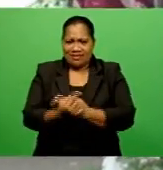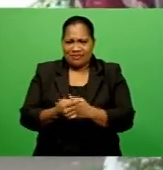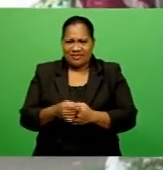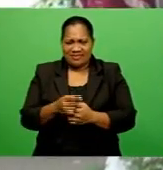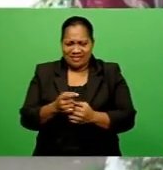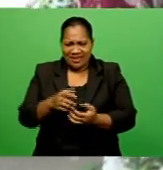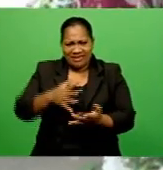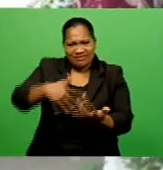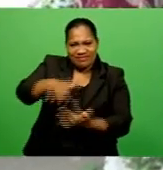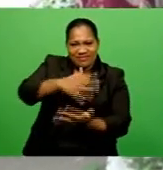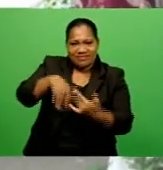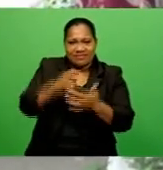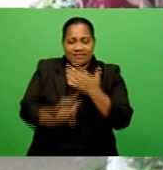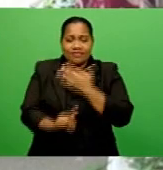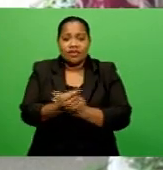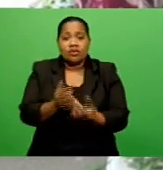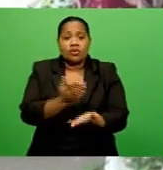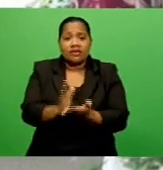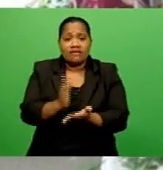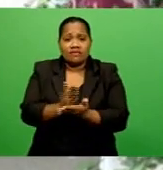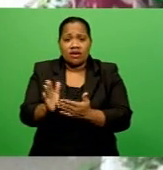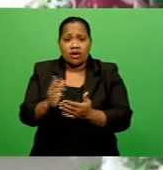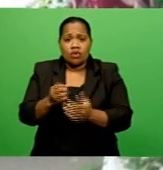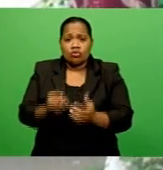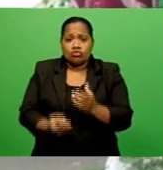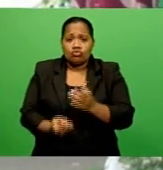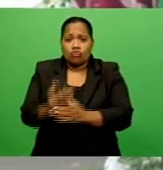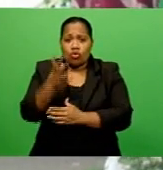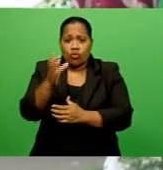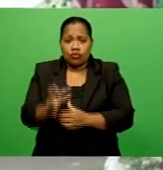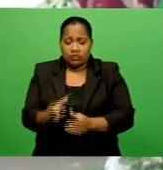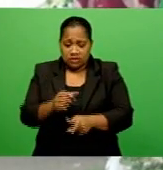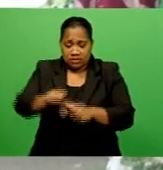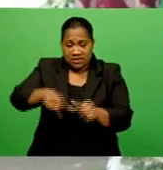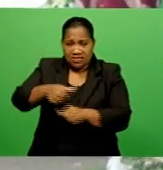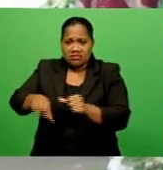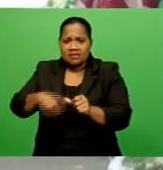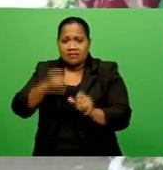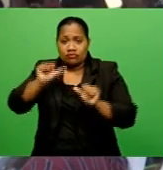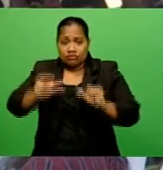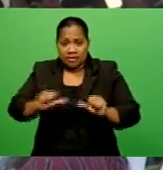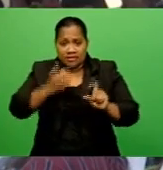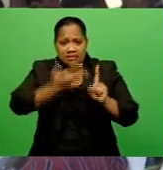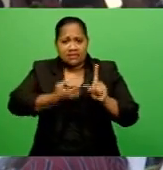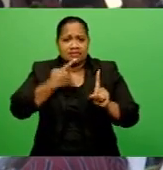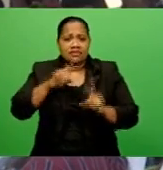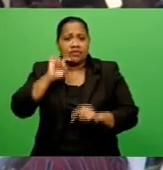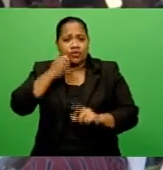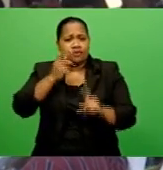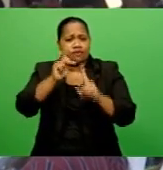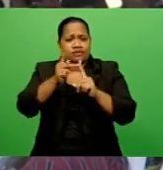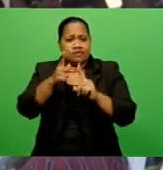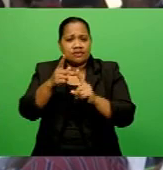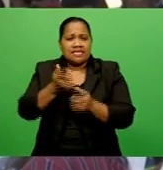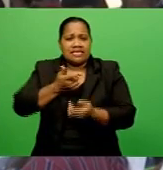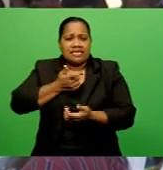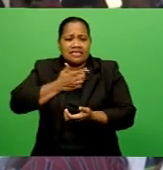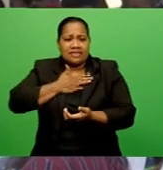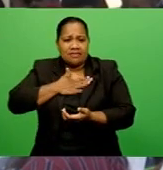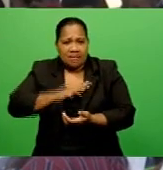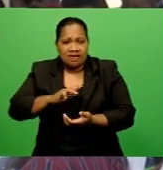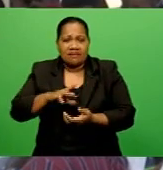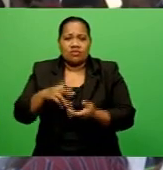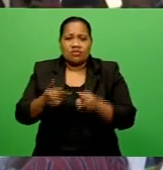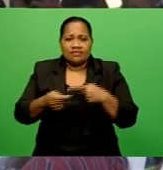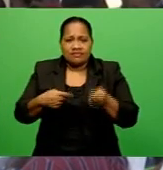cyclone Yasa. Tapioca Growers Association President Josiah Rayawa says they will prioritize demand for markets and at the same